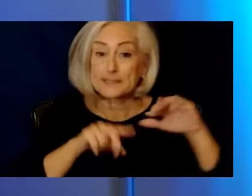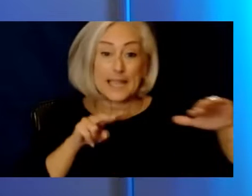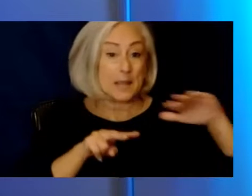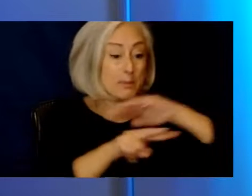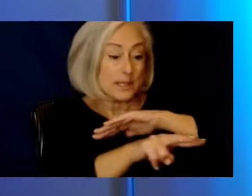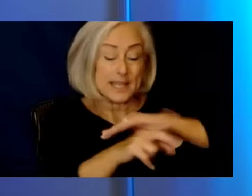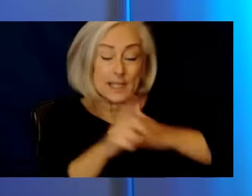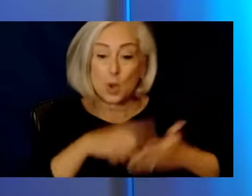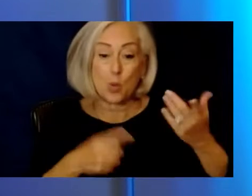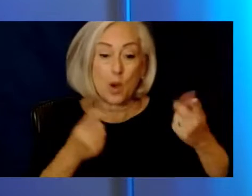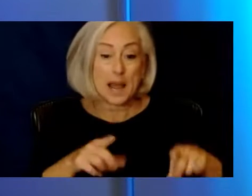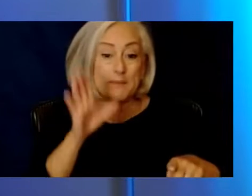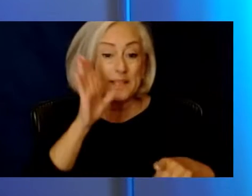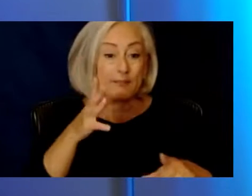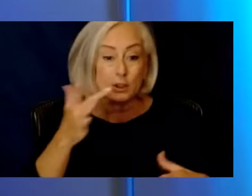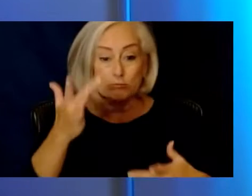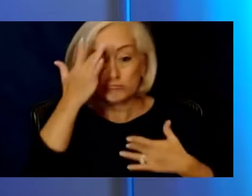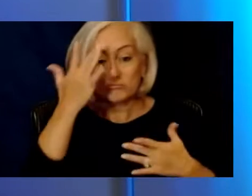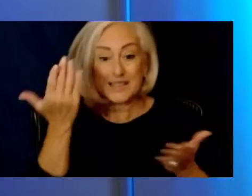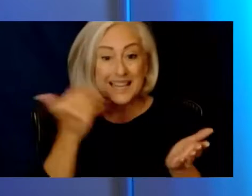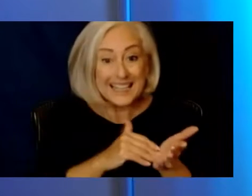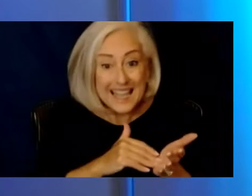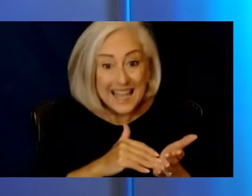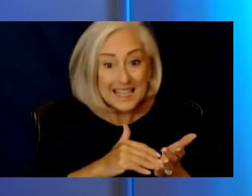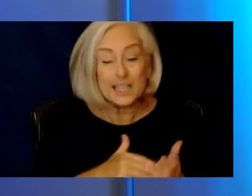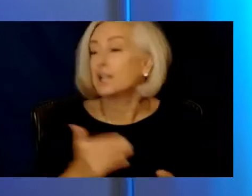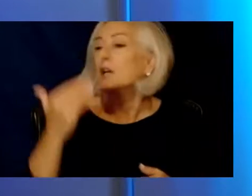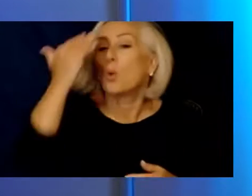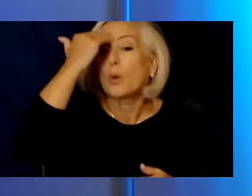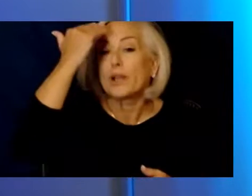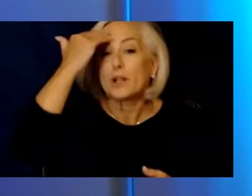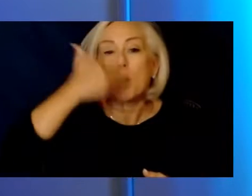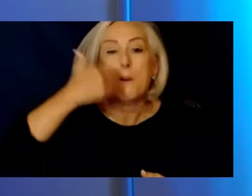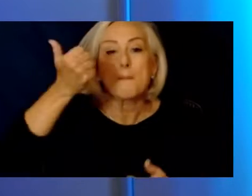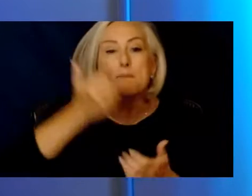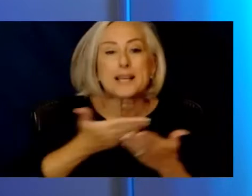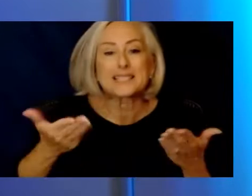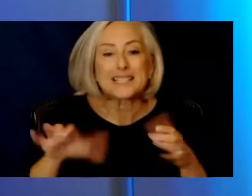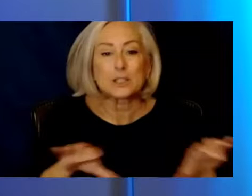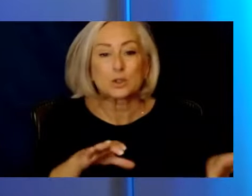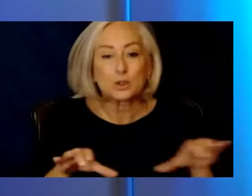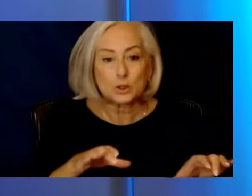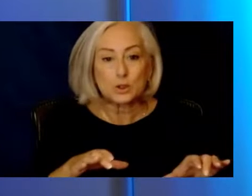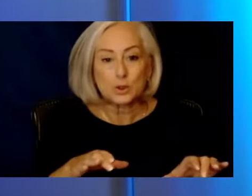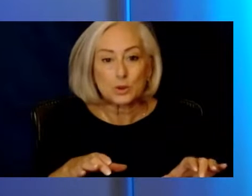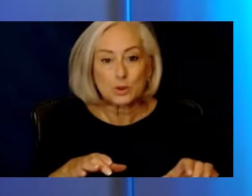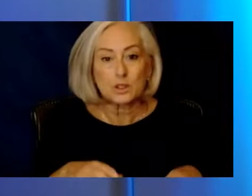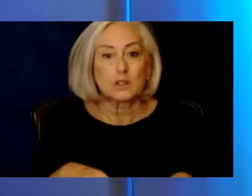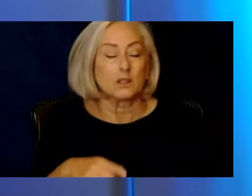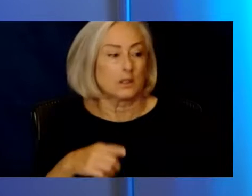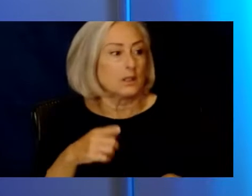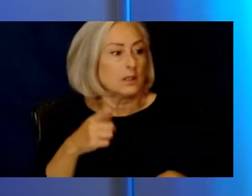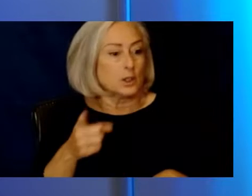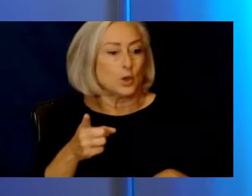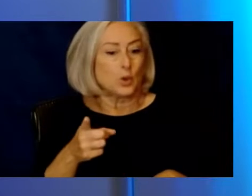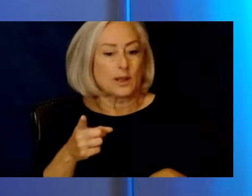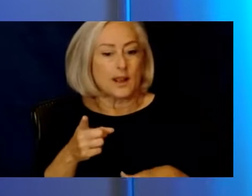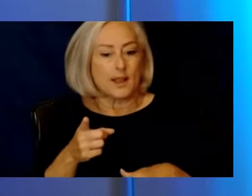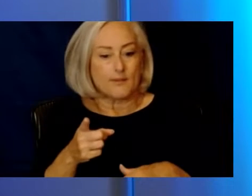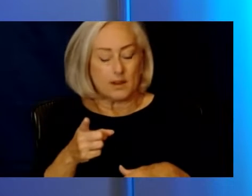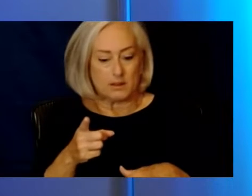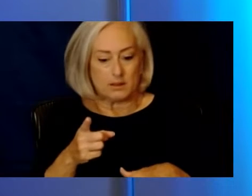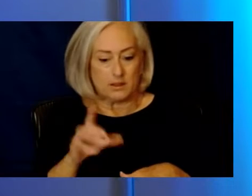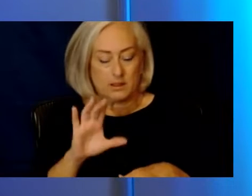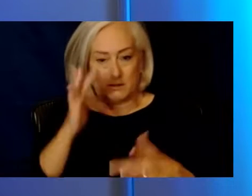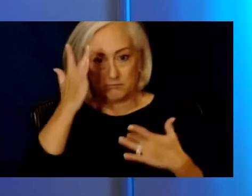again. And we know that the best thing to do, even if you get COVID, even if you have a breakthrough case, the probability of hospitalization and death is